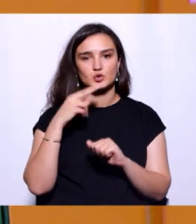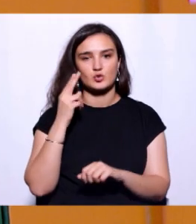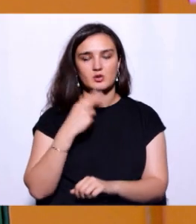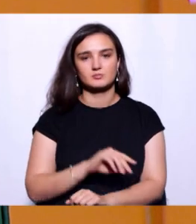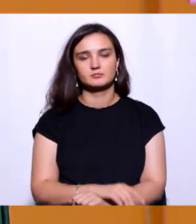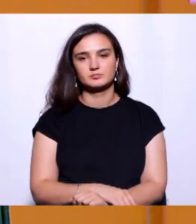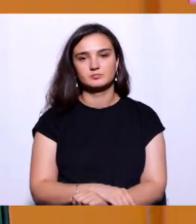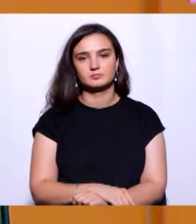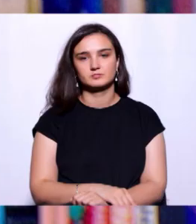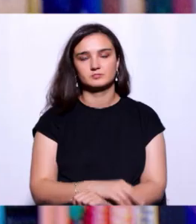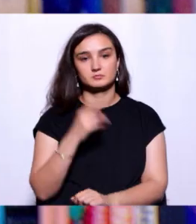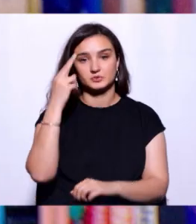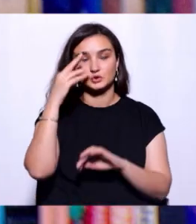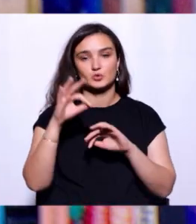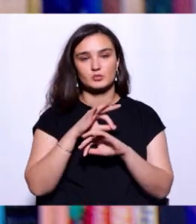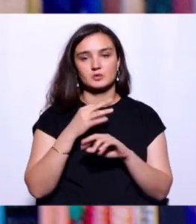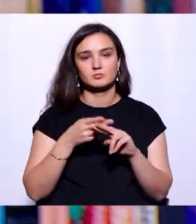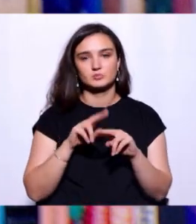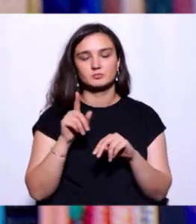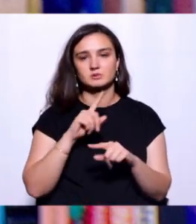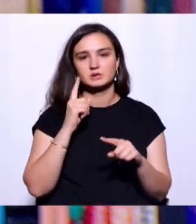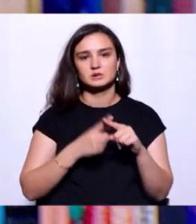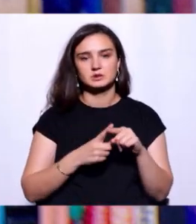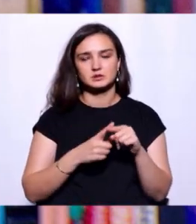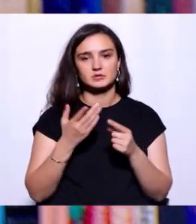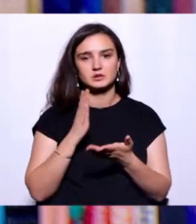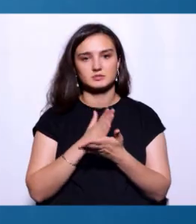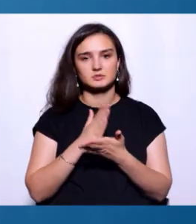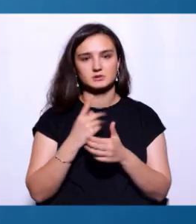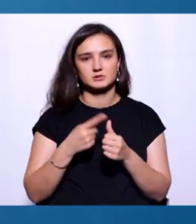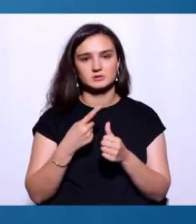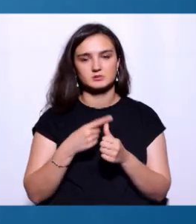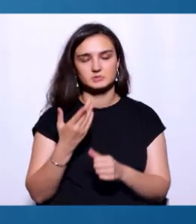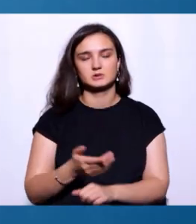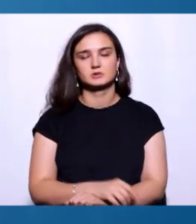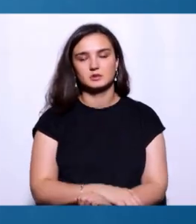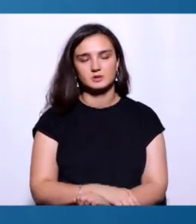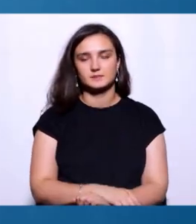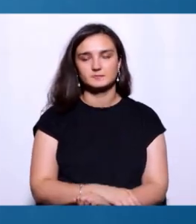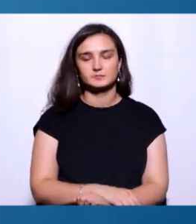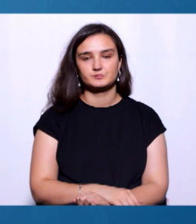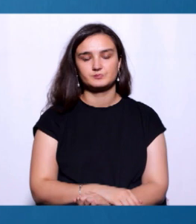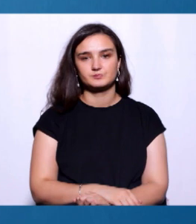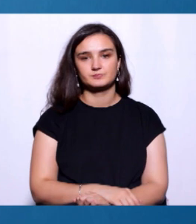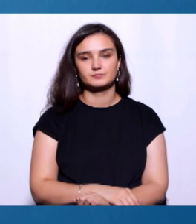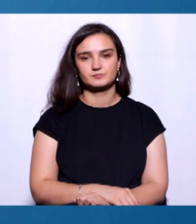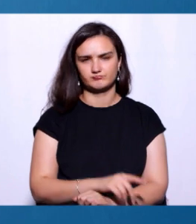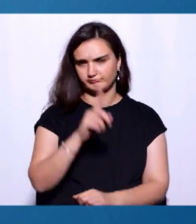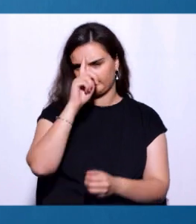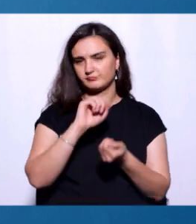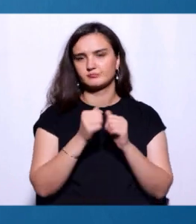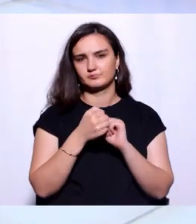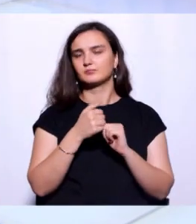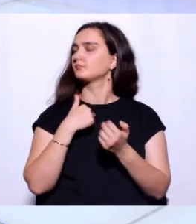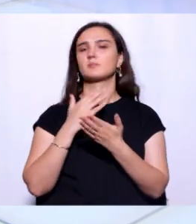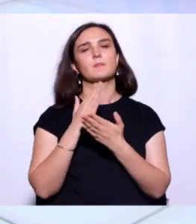Pizzola. And after that, sister a noun? Da, arsebiti sakheli. And do you remember